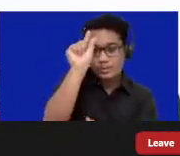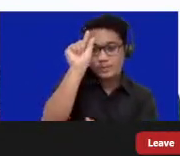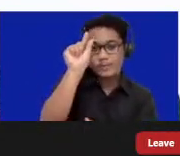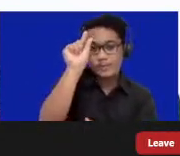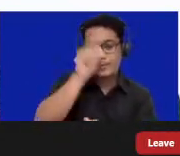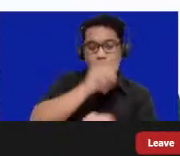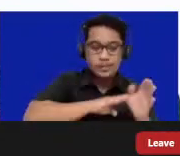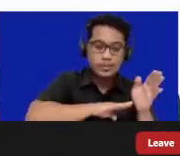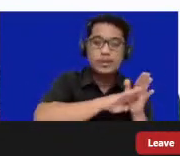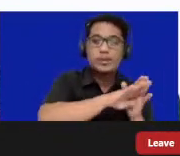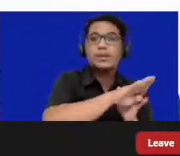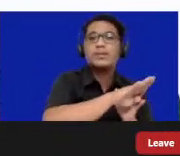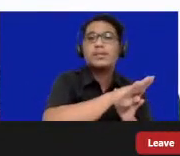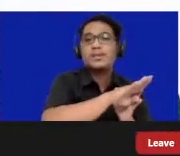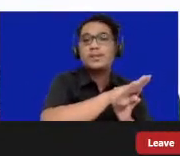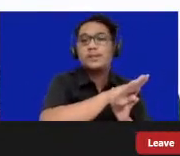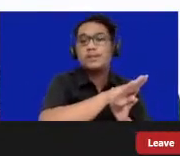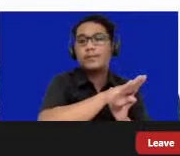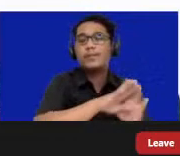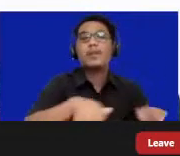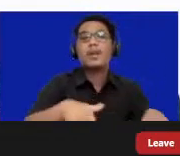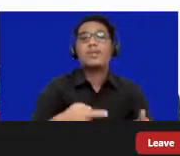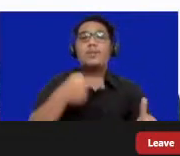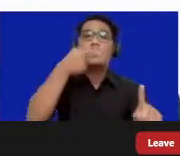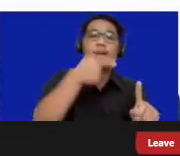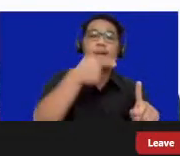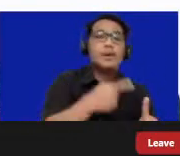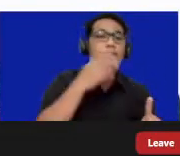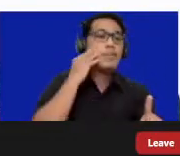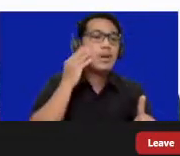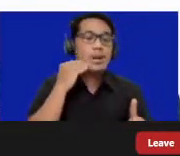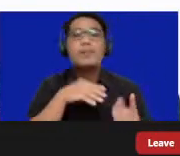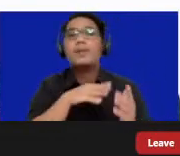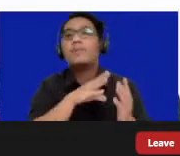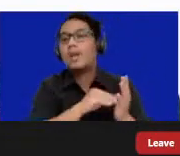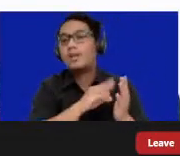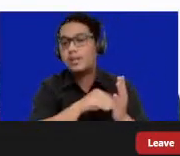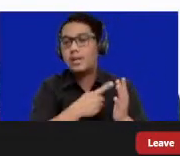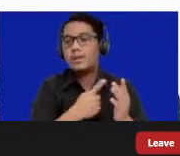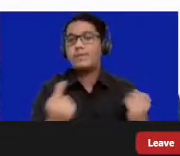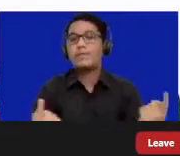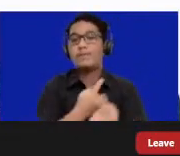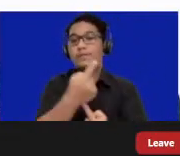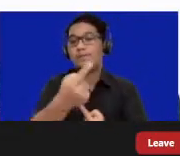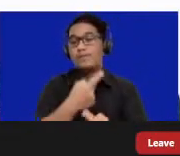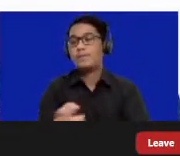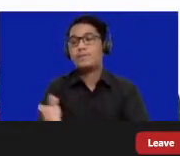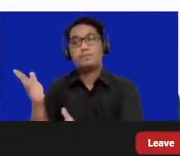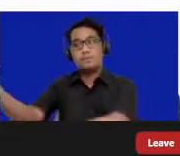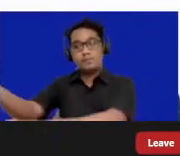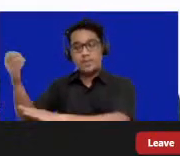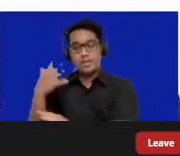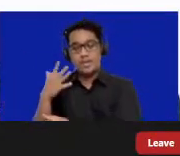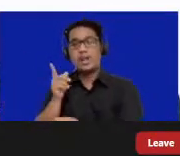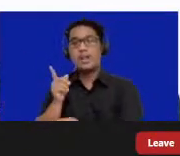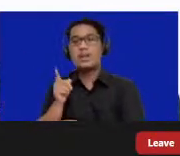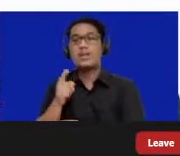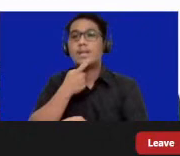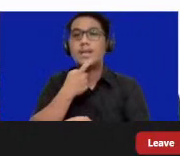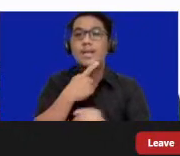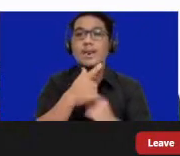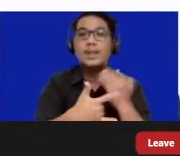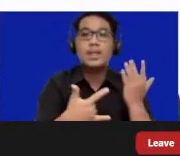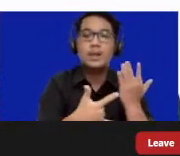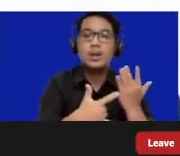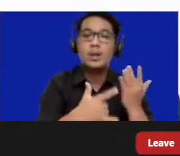a really good point where digital technologies is actually more receptive coming from the younger